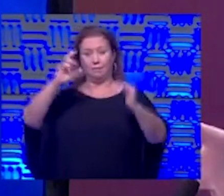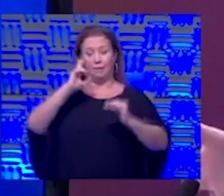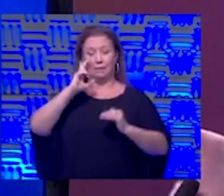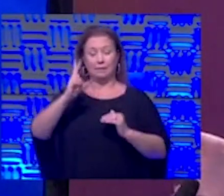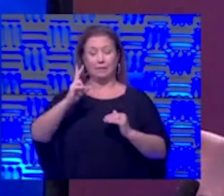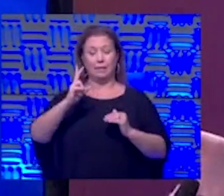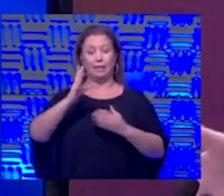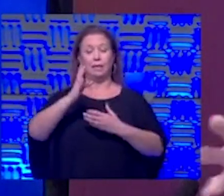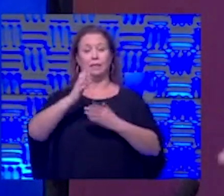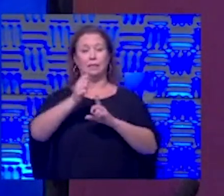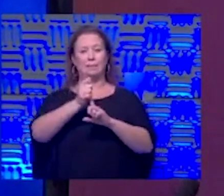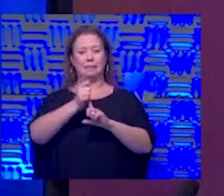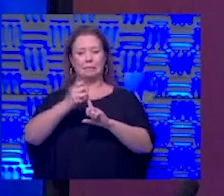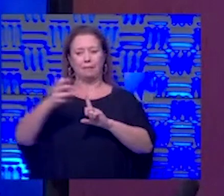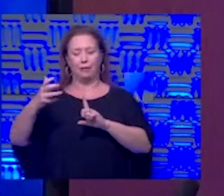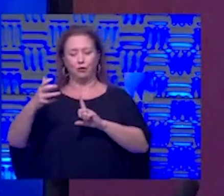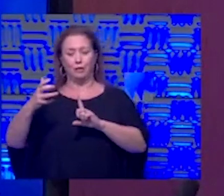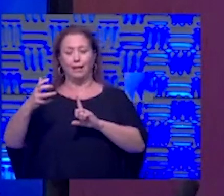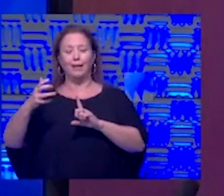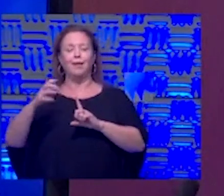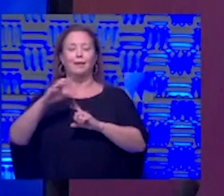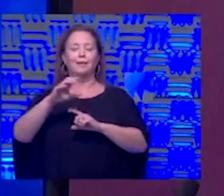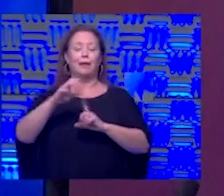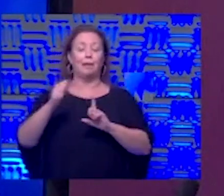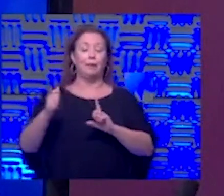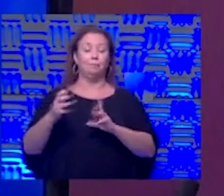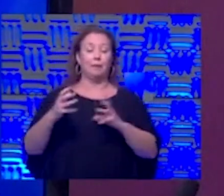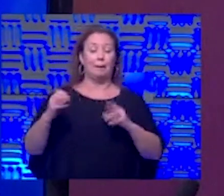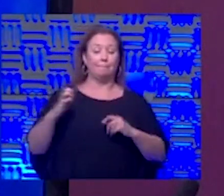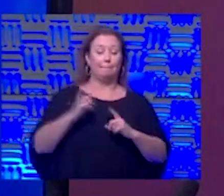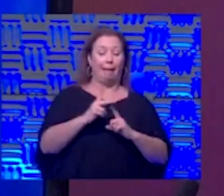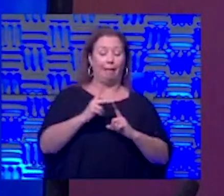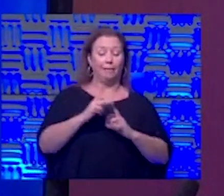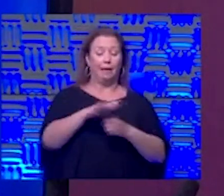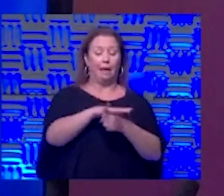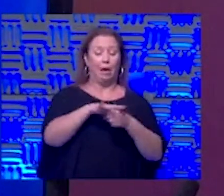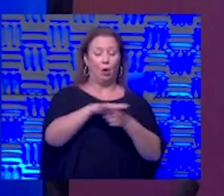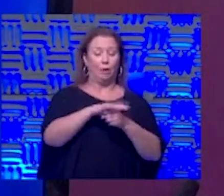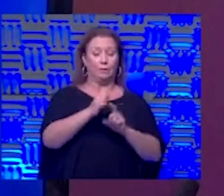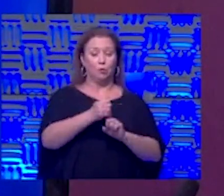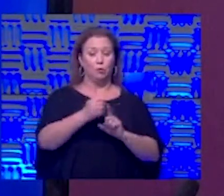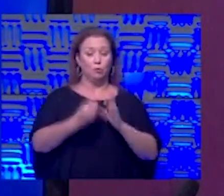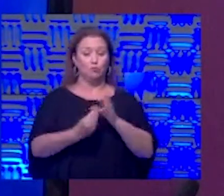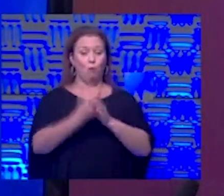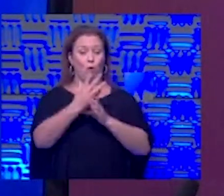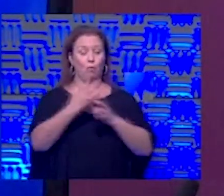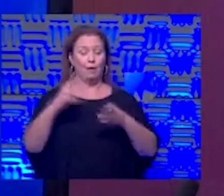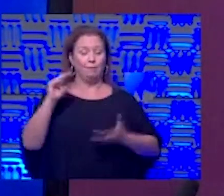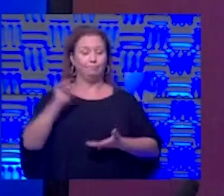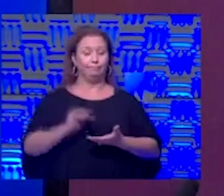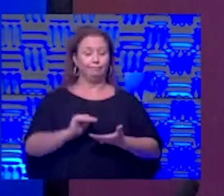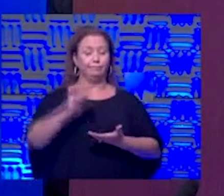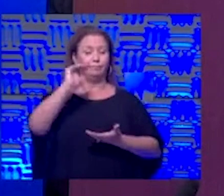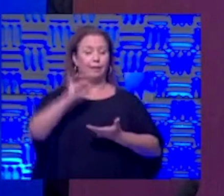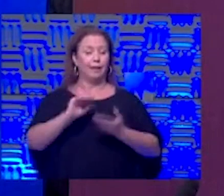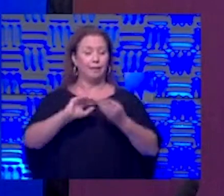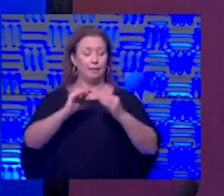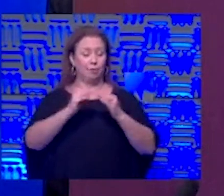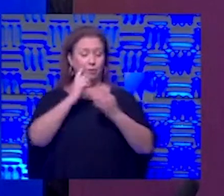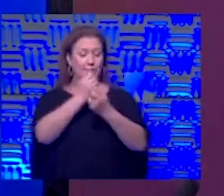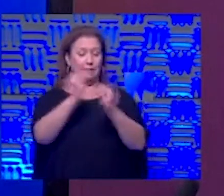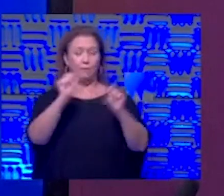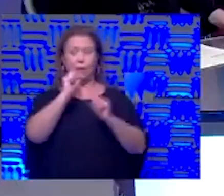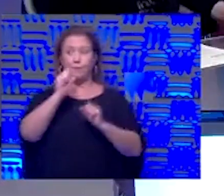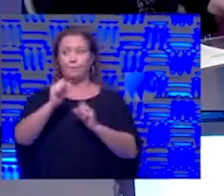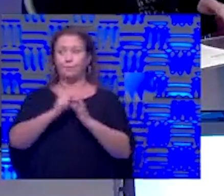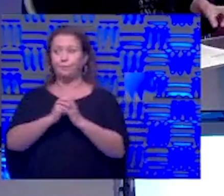see some expansion and then some contraction around certain areas, certainly of how to travel and is it safe or not. Jill,